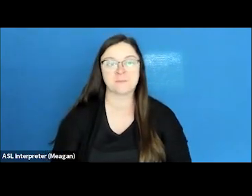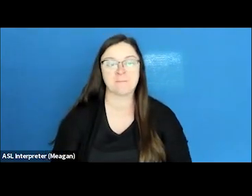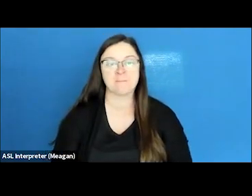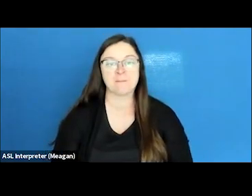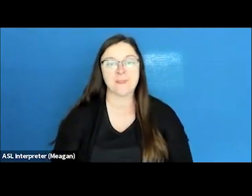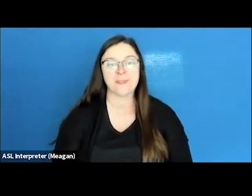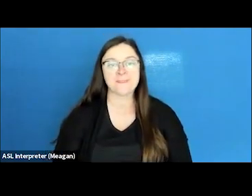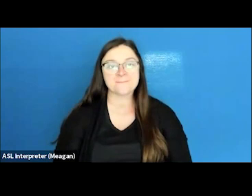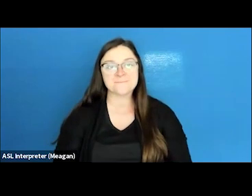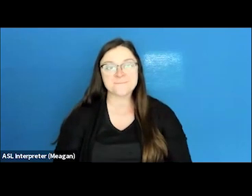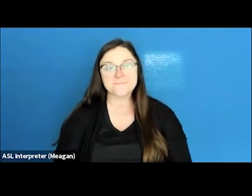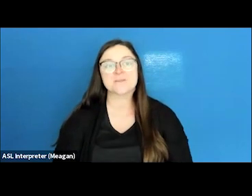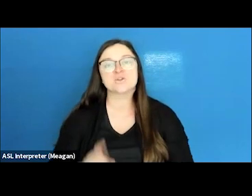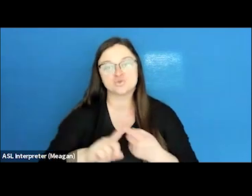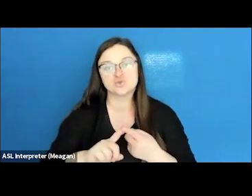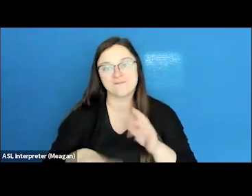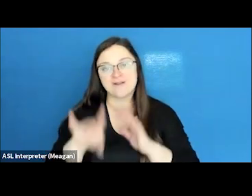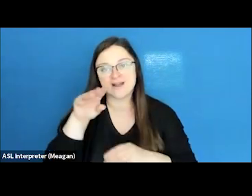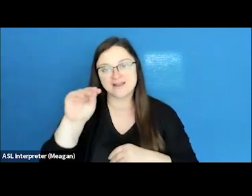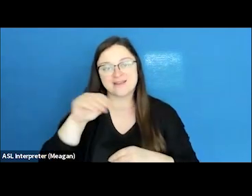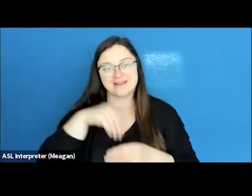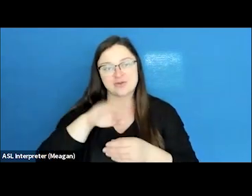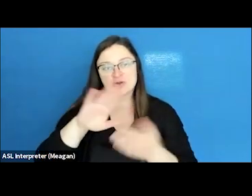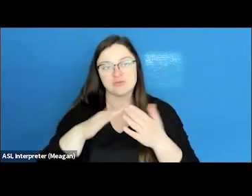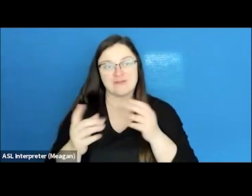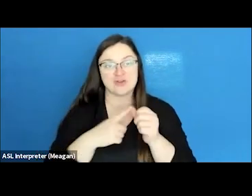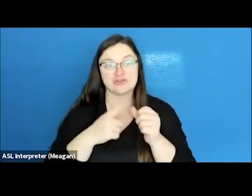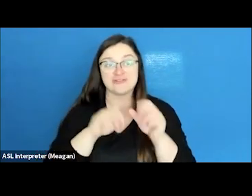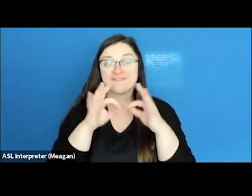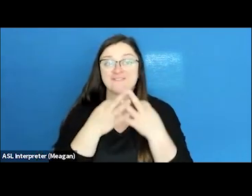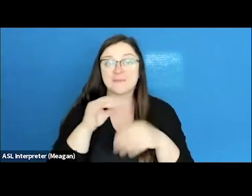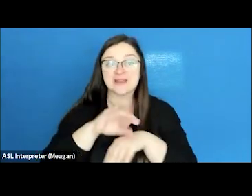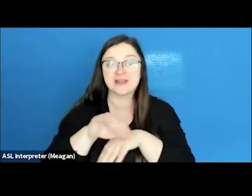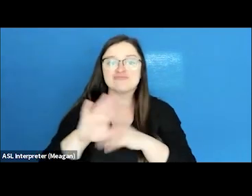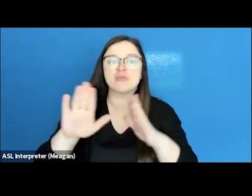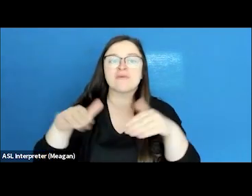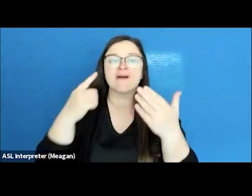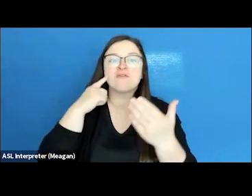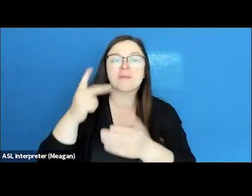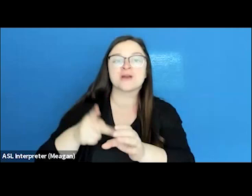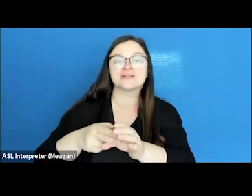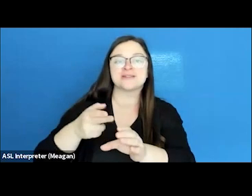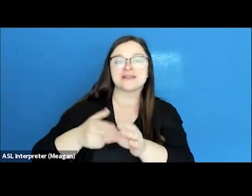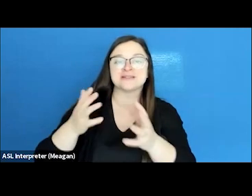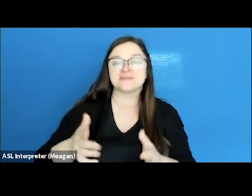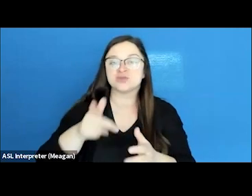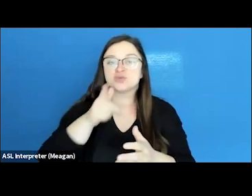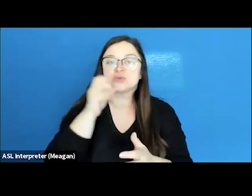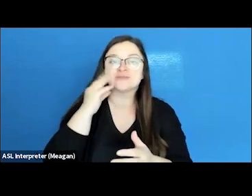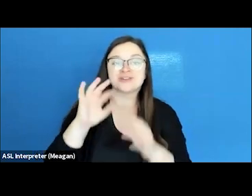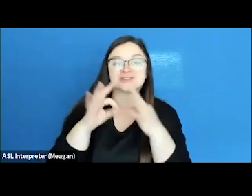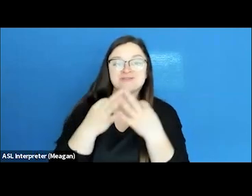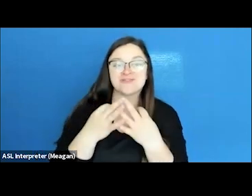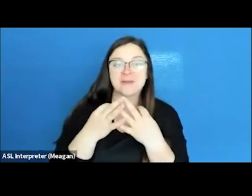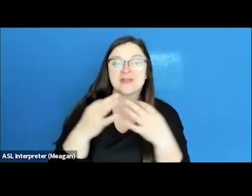to identify in your community. First, family counseling. It's provided for participants with family conflicts, family members who are